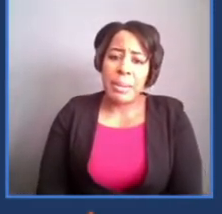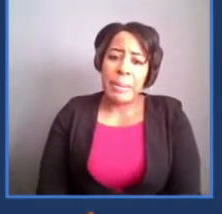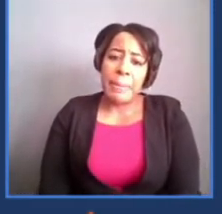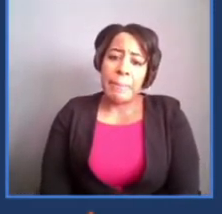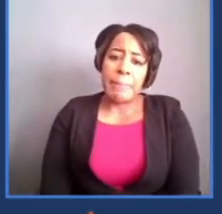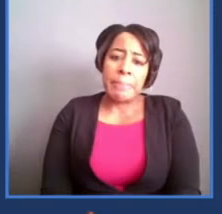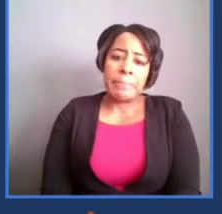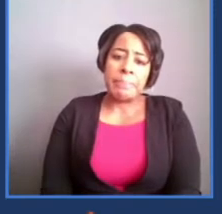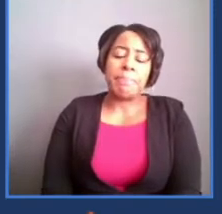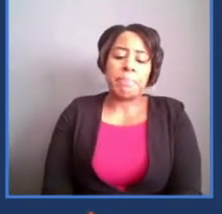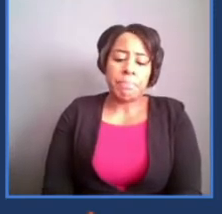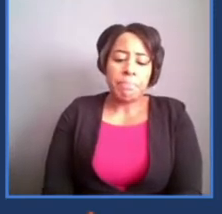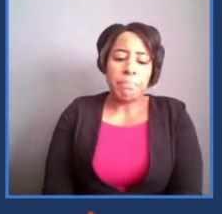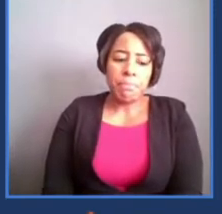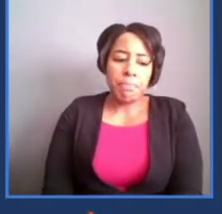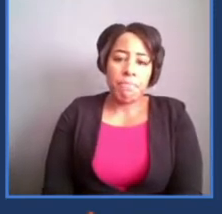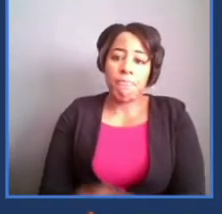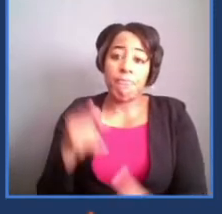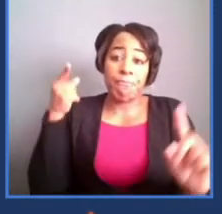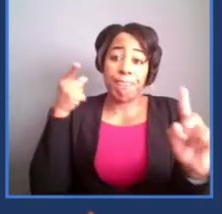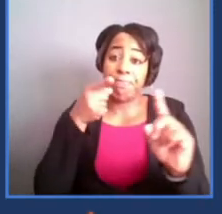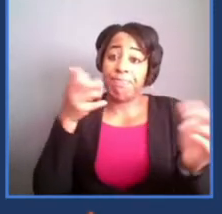And look, here's the bottom line.